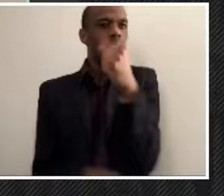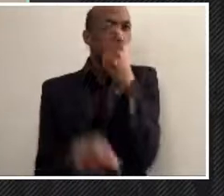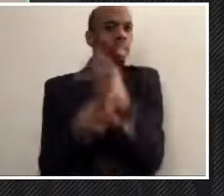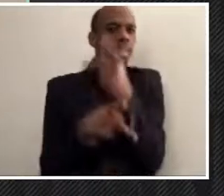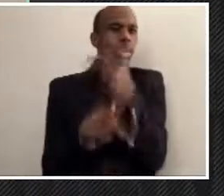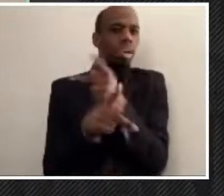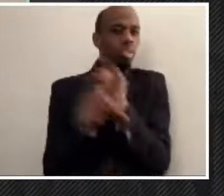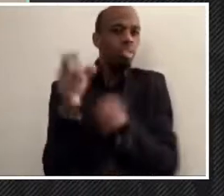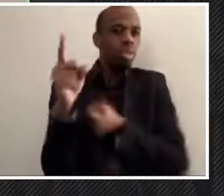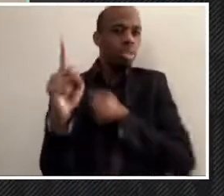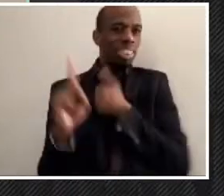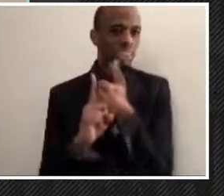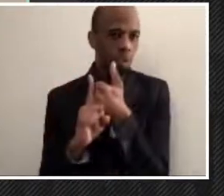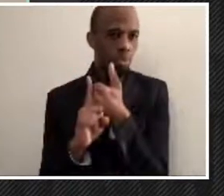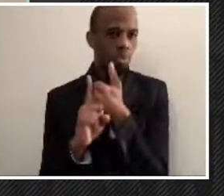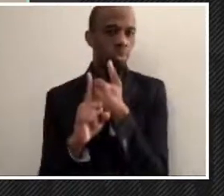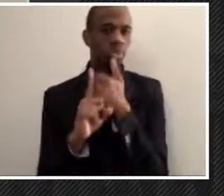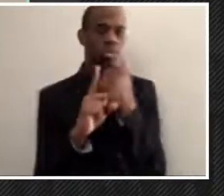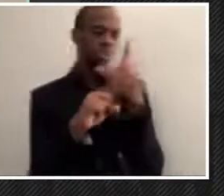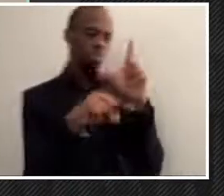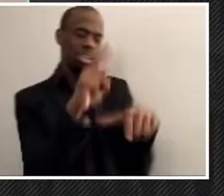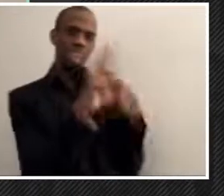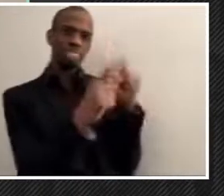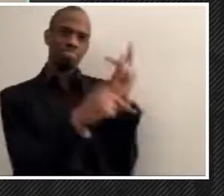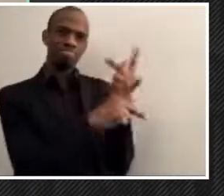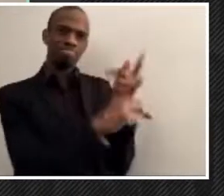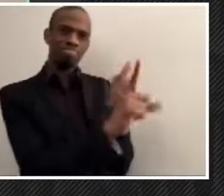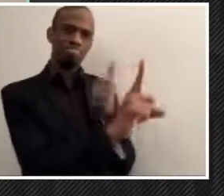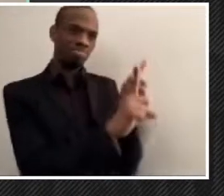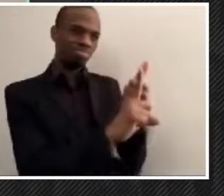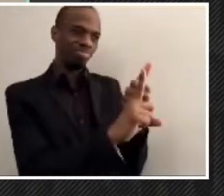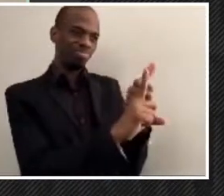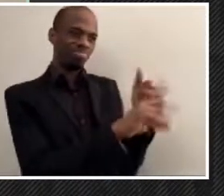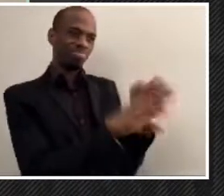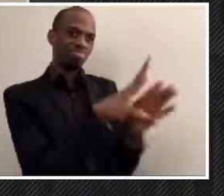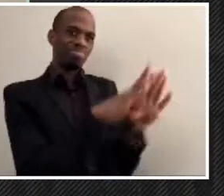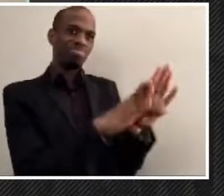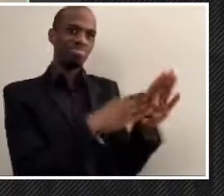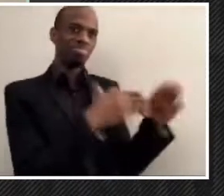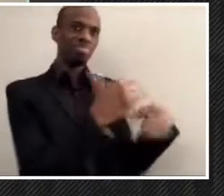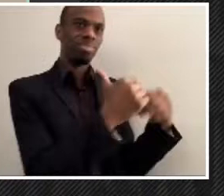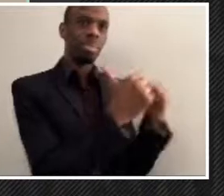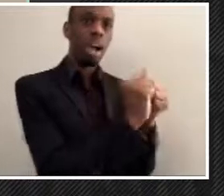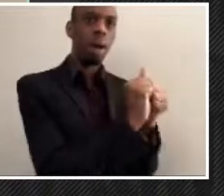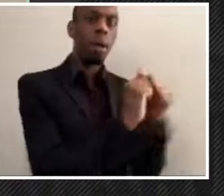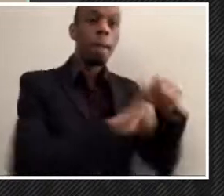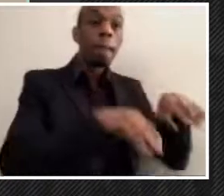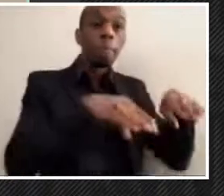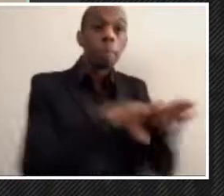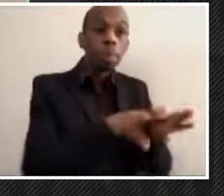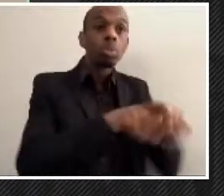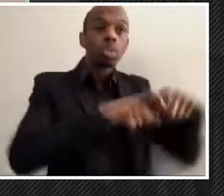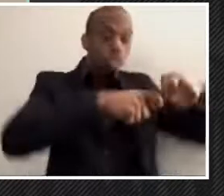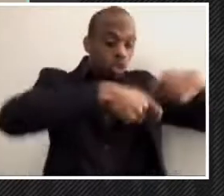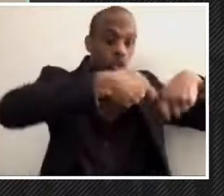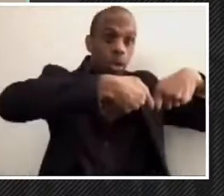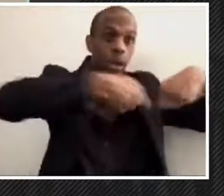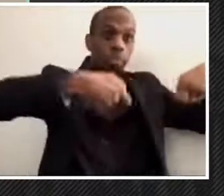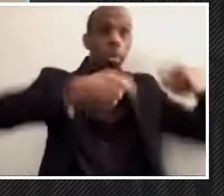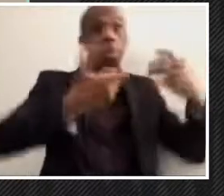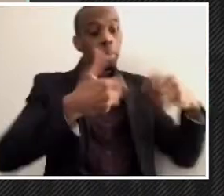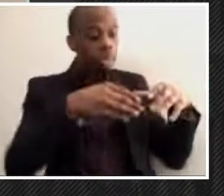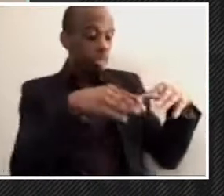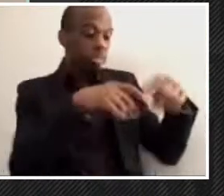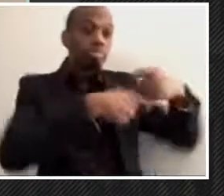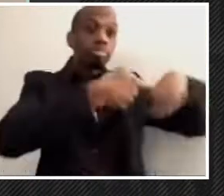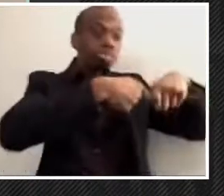to hold yourself up from your bootstrap, let alone I might not even have laces, let alone I might not even have shoes in the first place. And